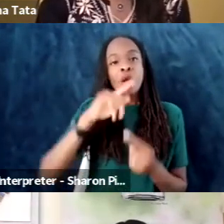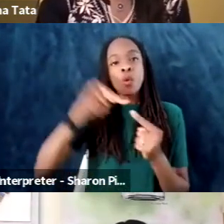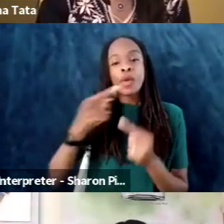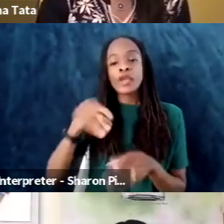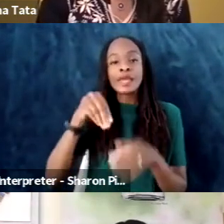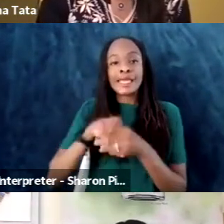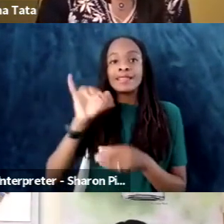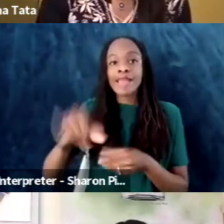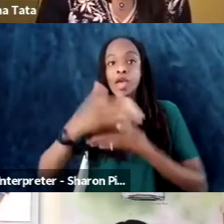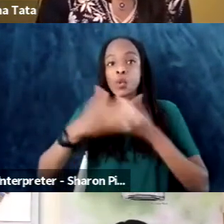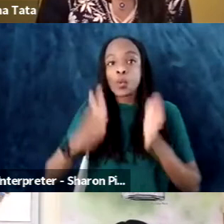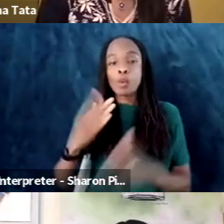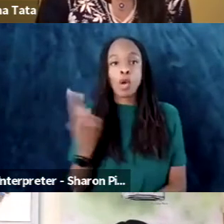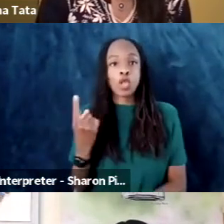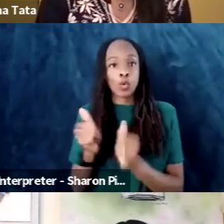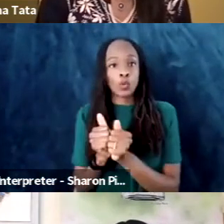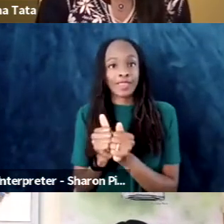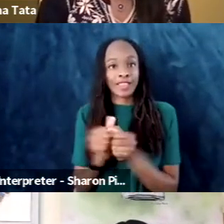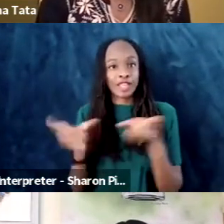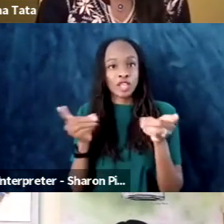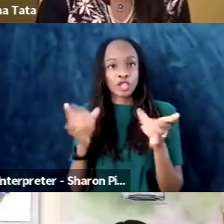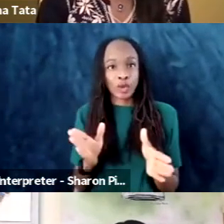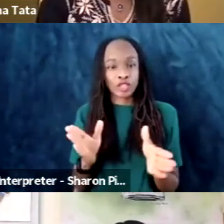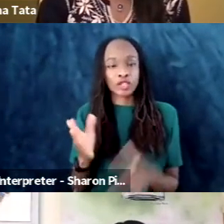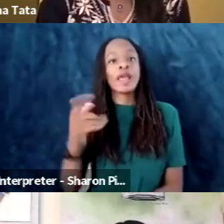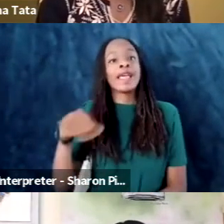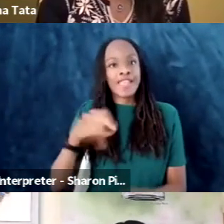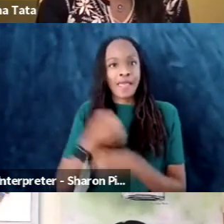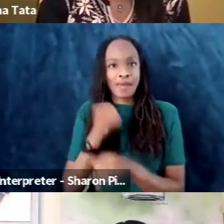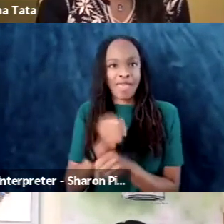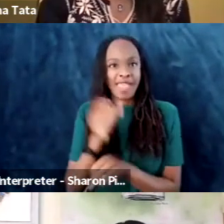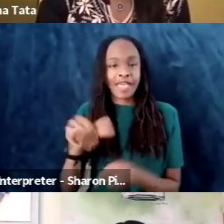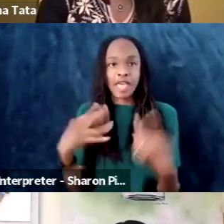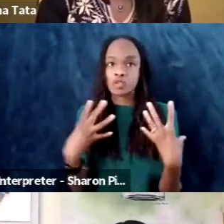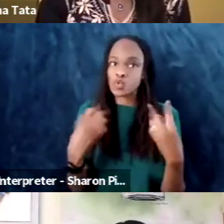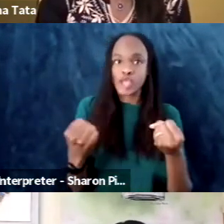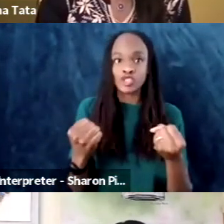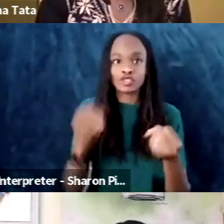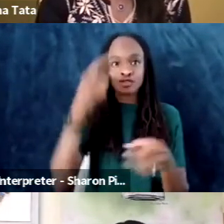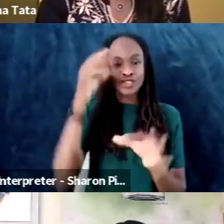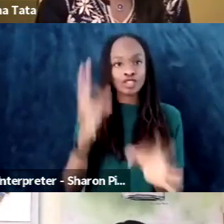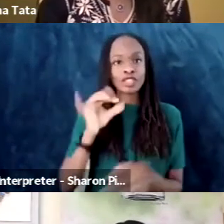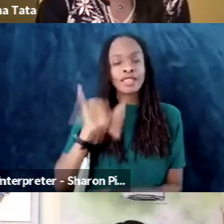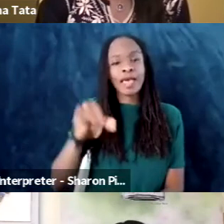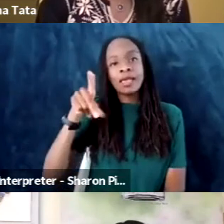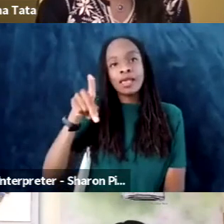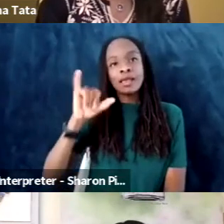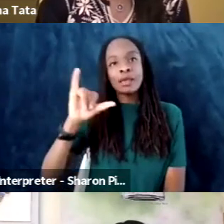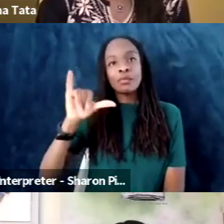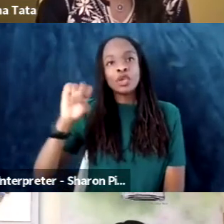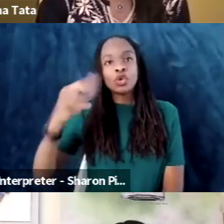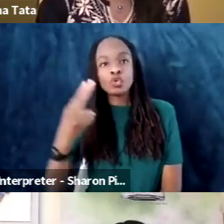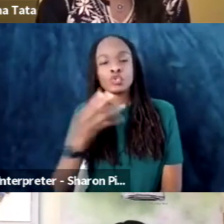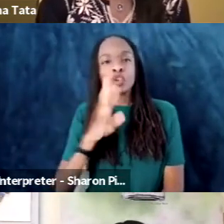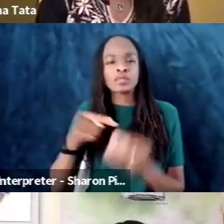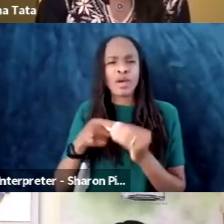room alone with the director, they make that, courageous decision that Piyush talked about. Say, okay, both